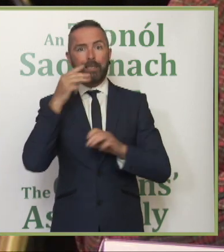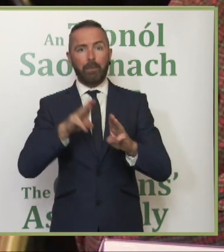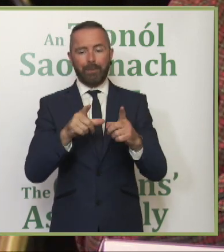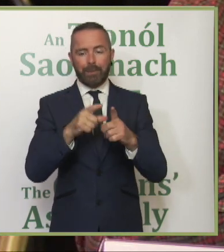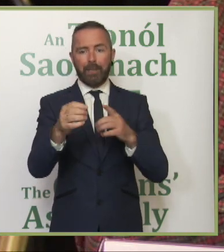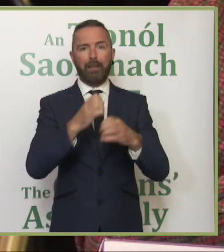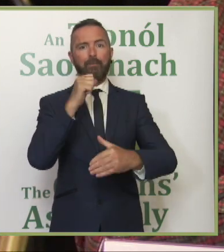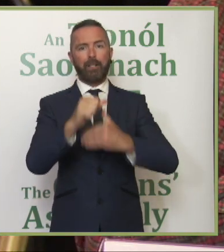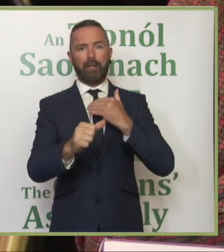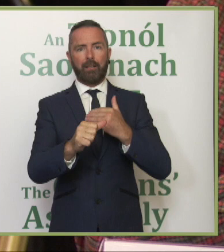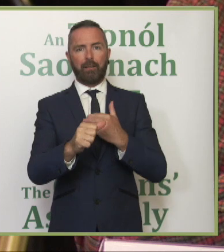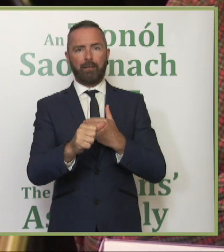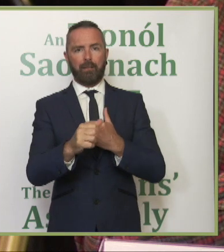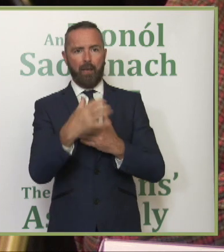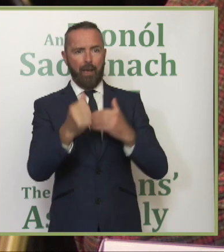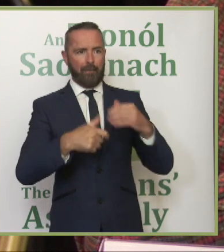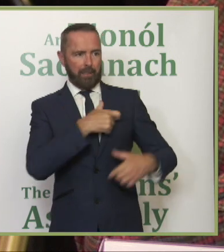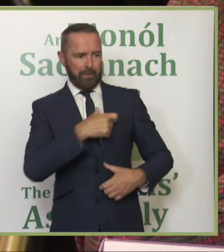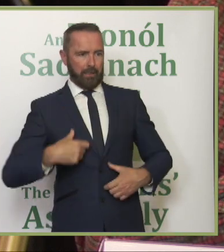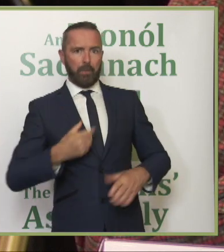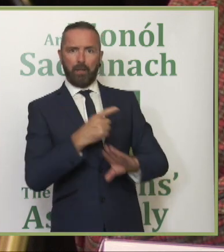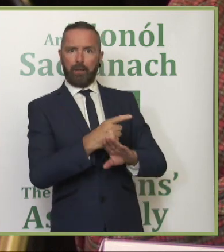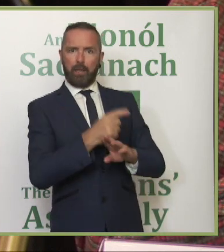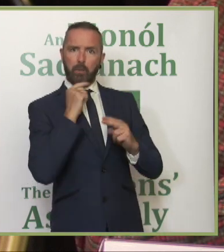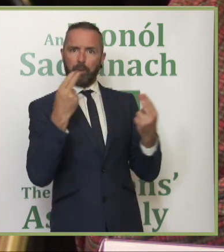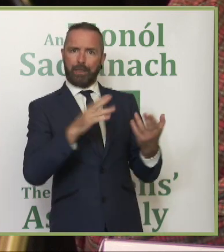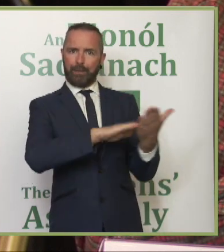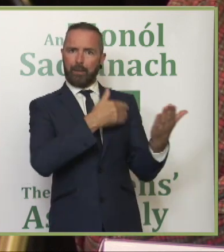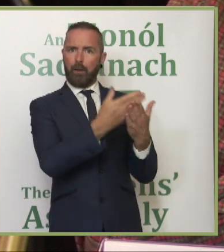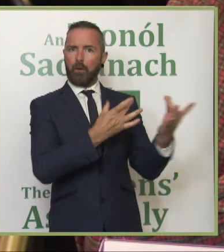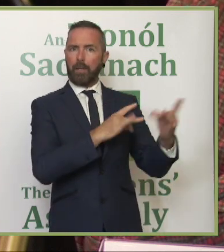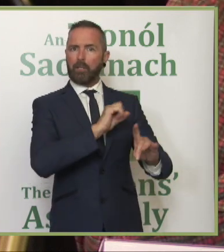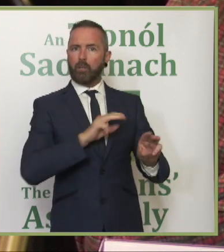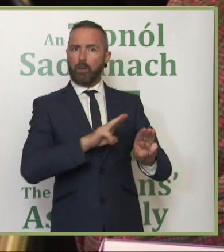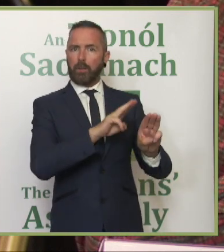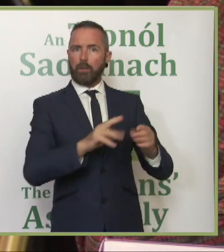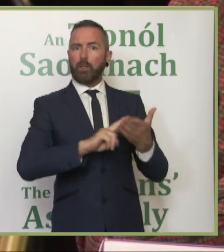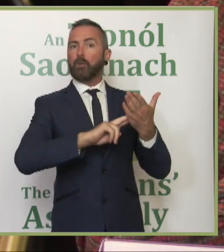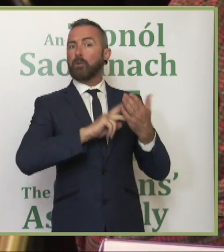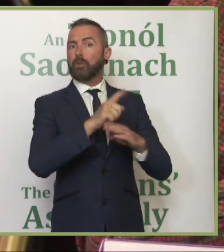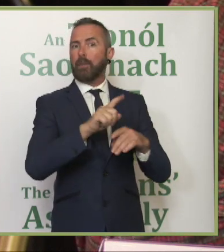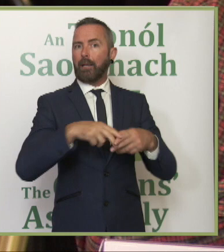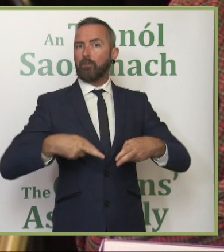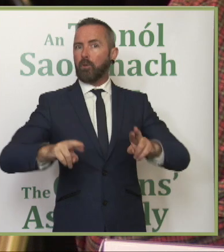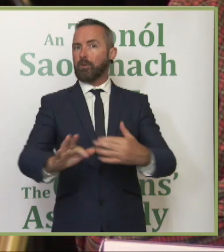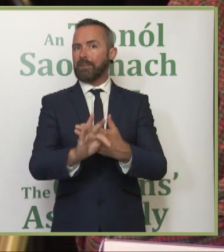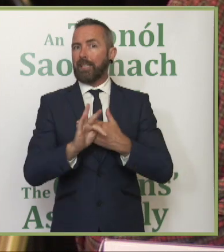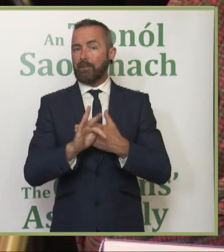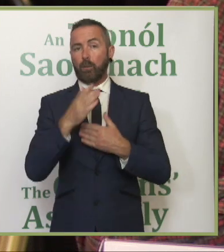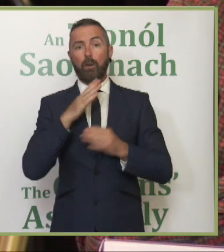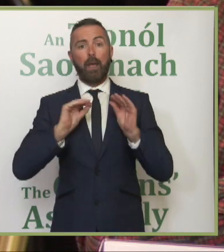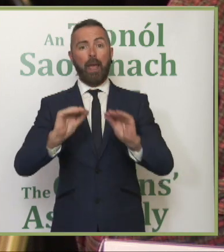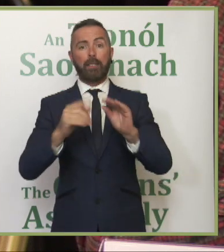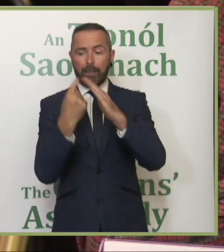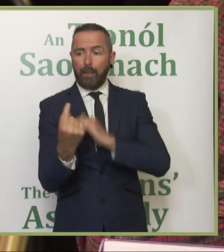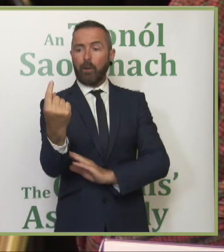put the seatbelts in place, the traffic laws in place to make sure that the roads are safe. So I don't think education by itself